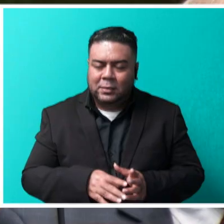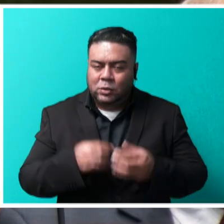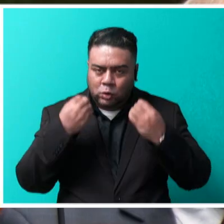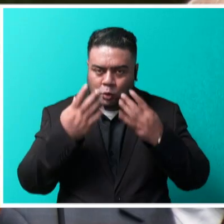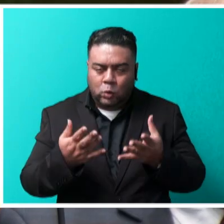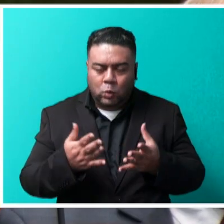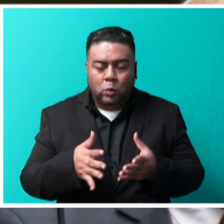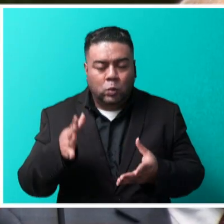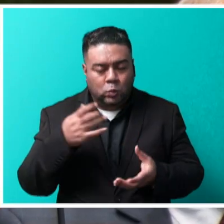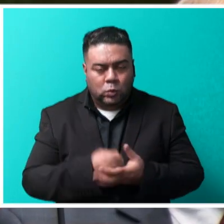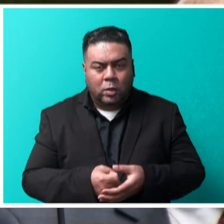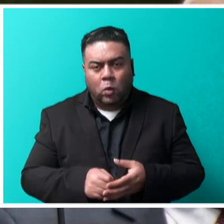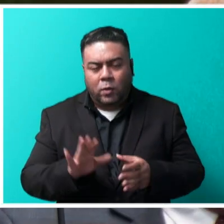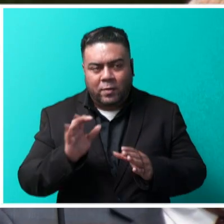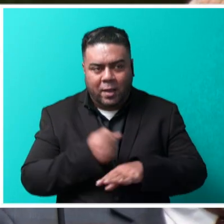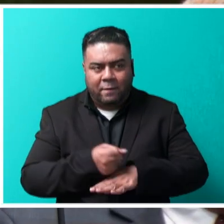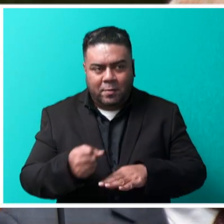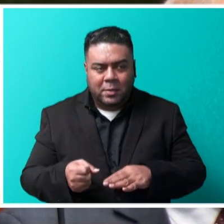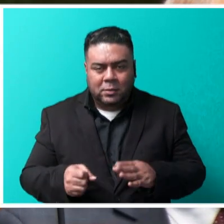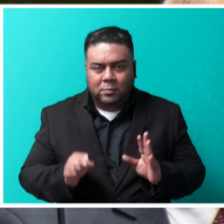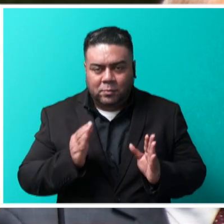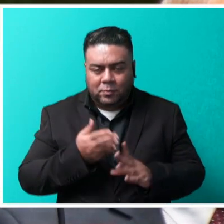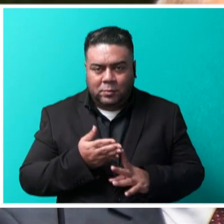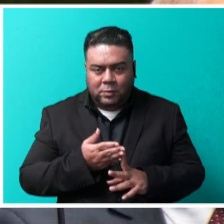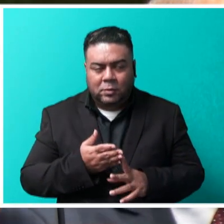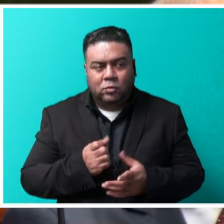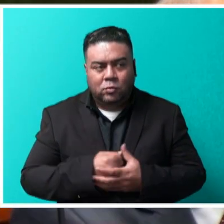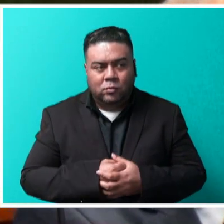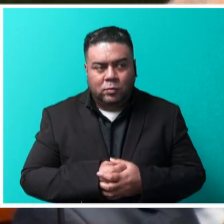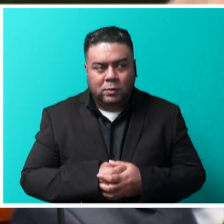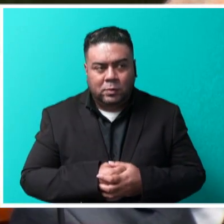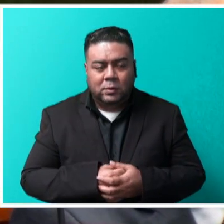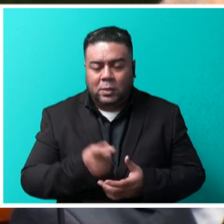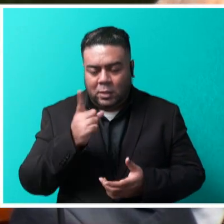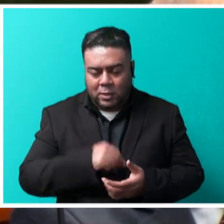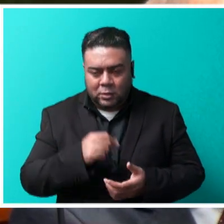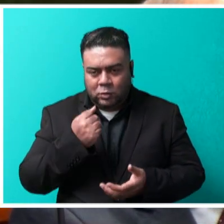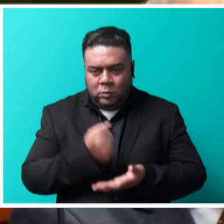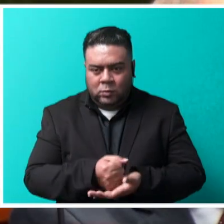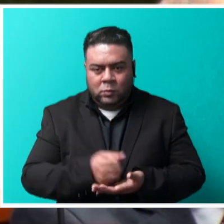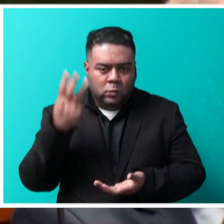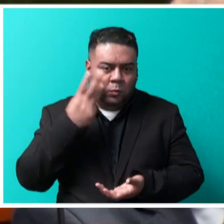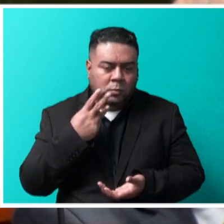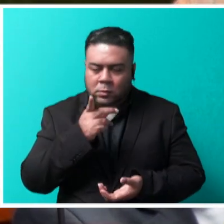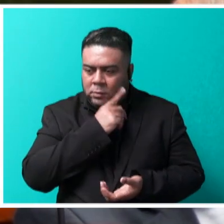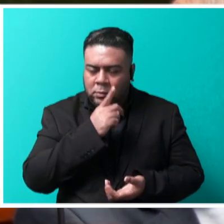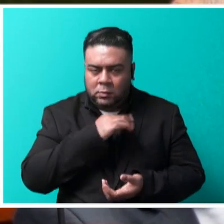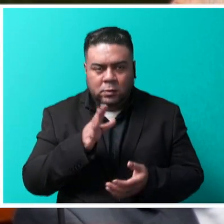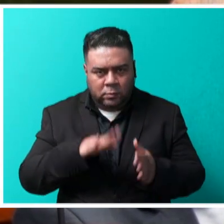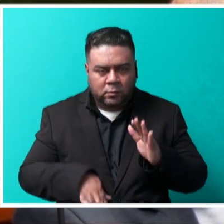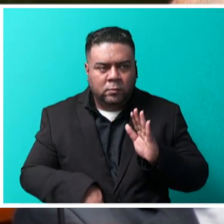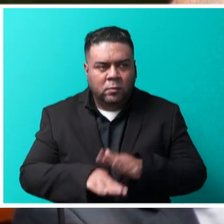demonstrating a genuine whole-of-government approach to advancing gender equality and ensuring that women and girls can fully participate